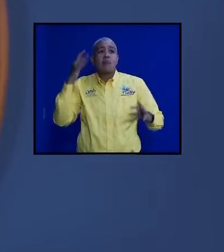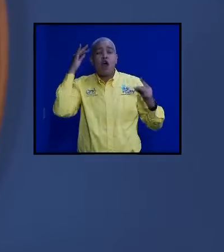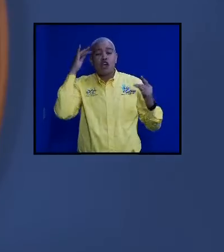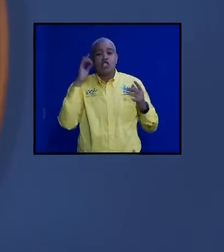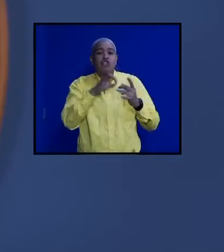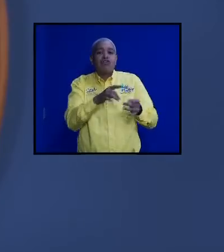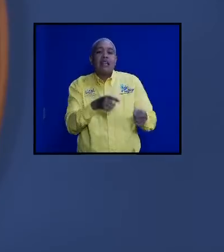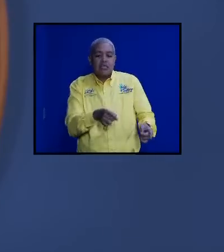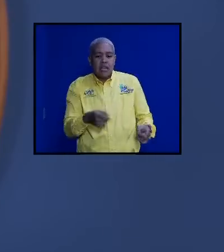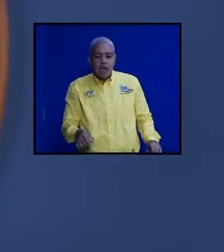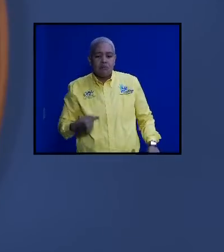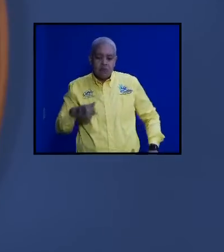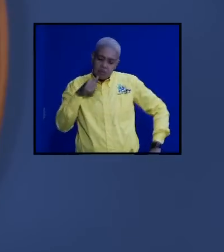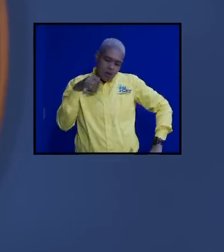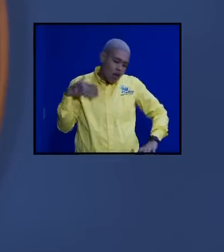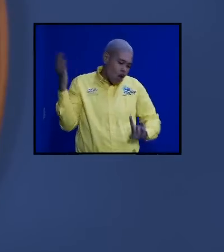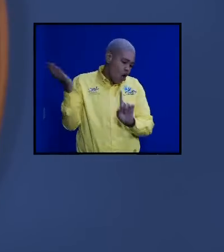it.